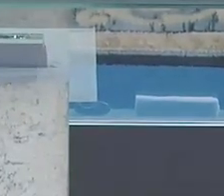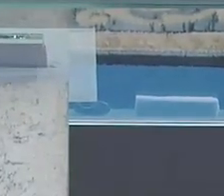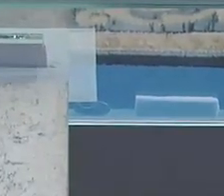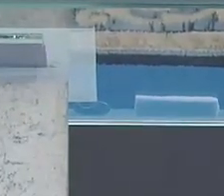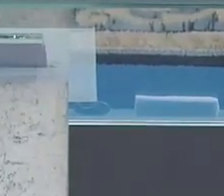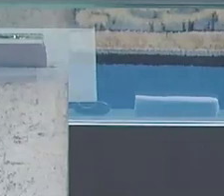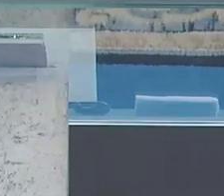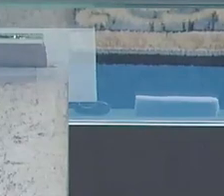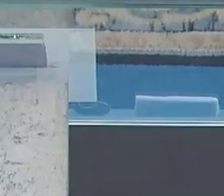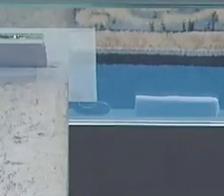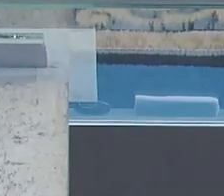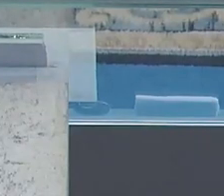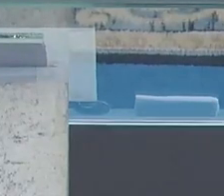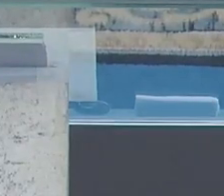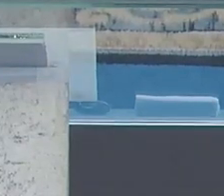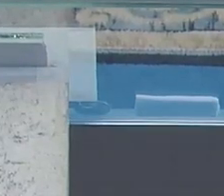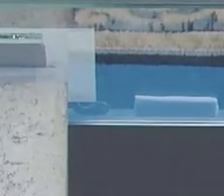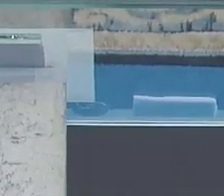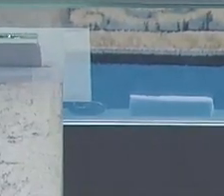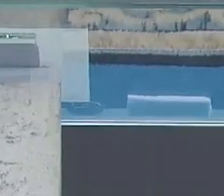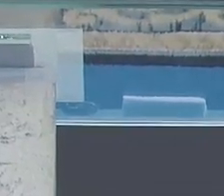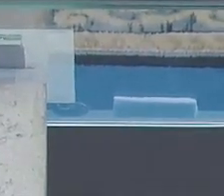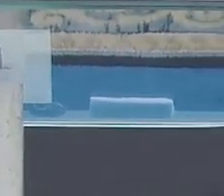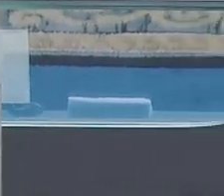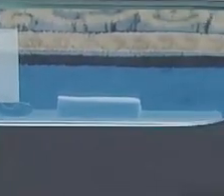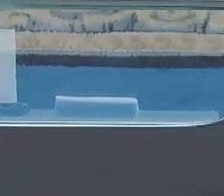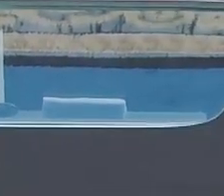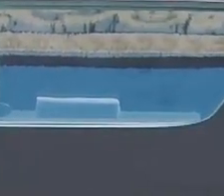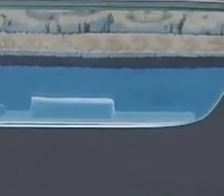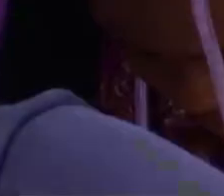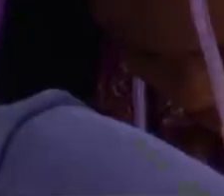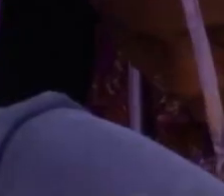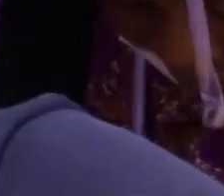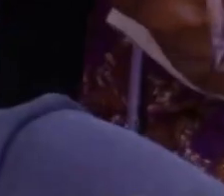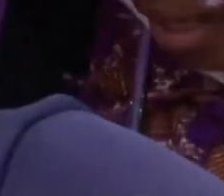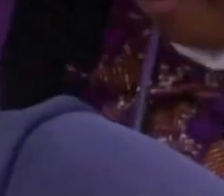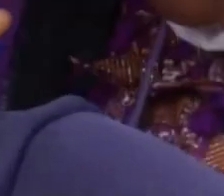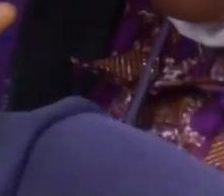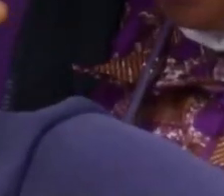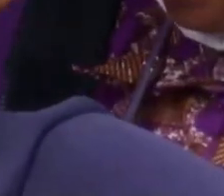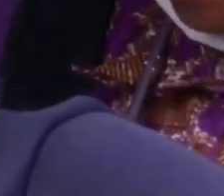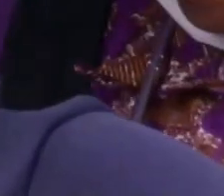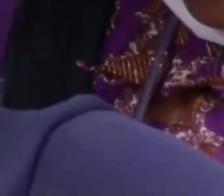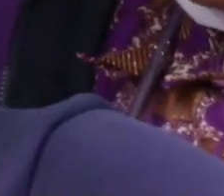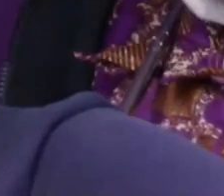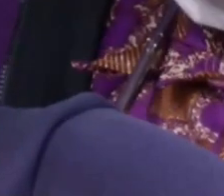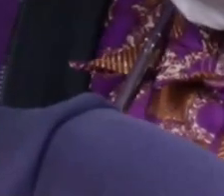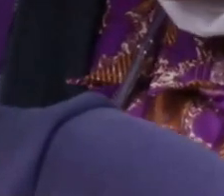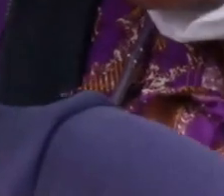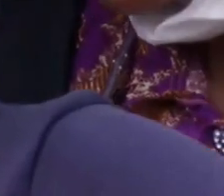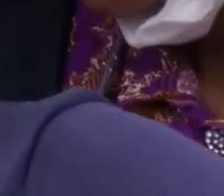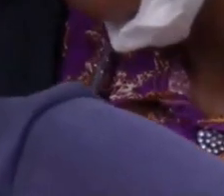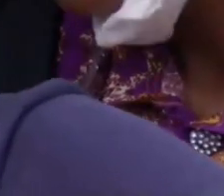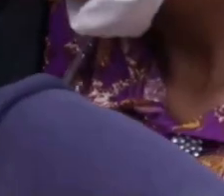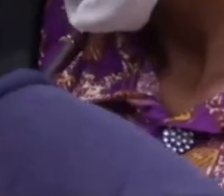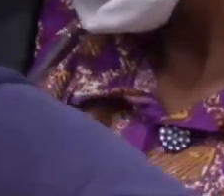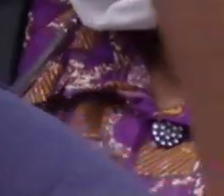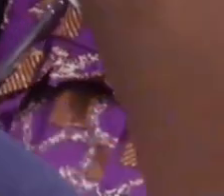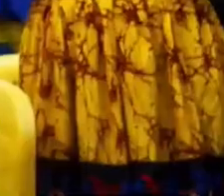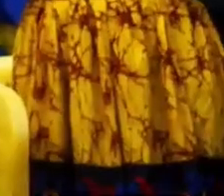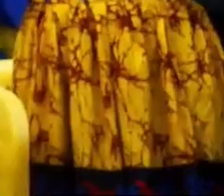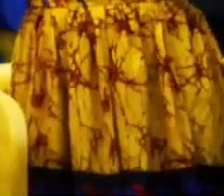been lifted up. Let that prophecy be fulfilled in every life. Thank you, Lord, because I know you